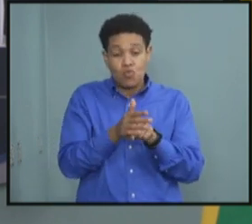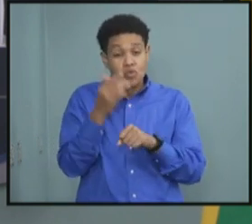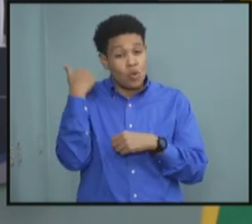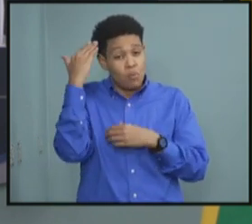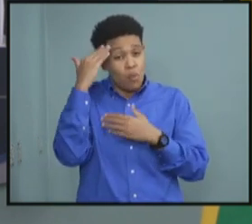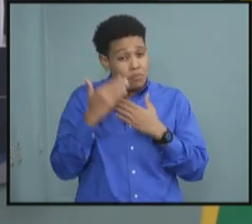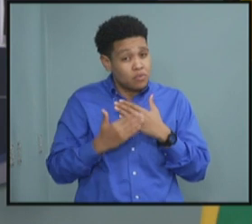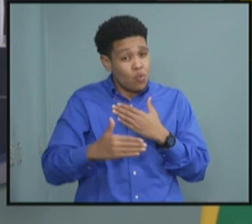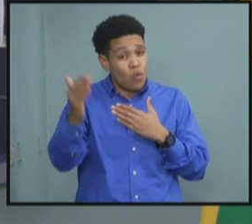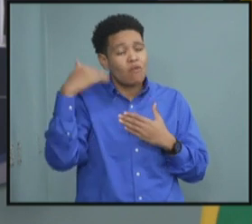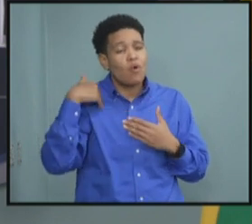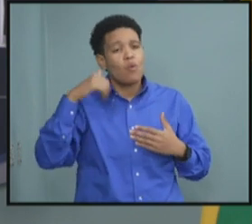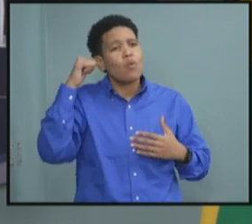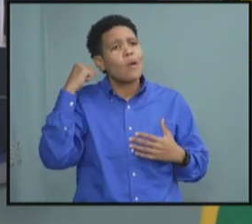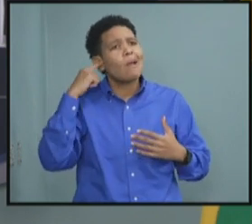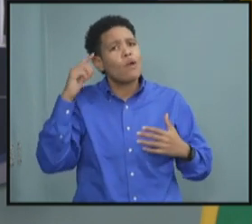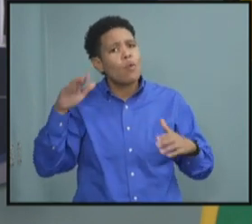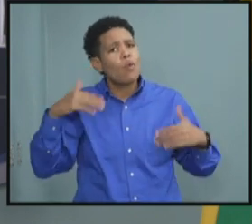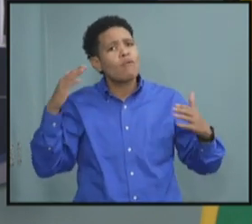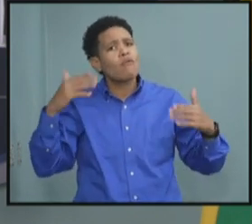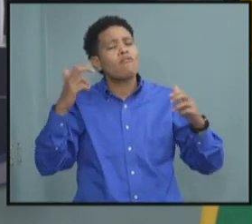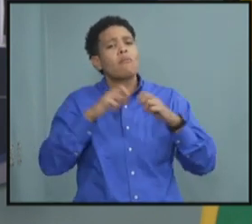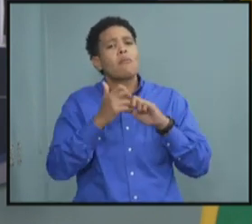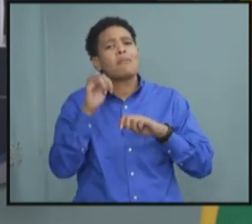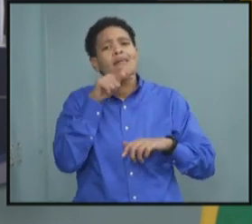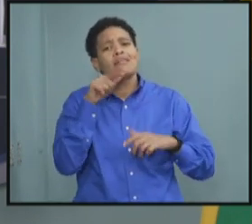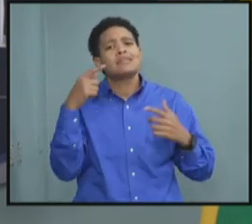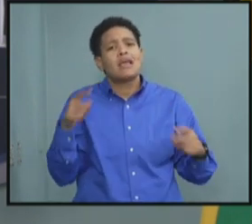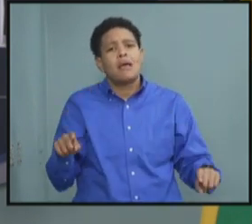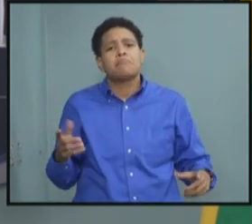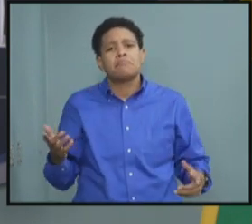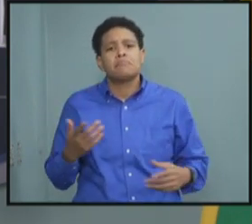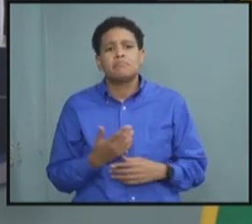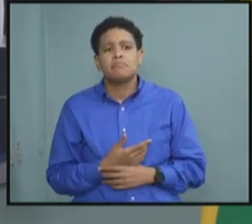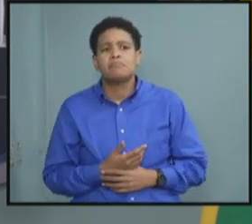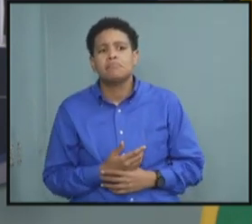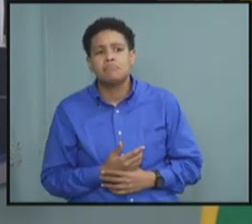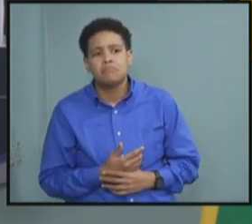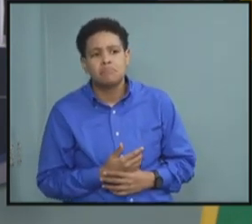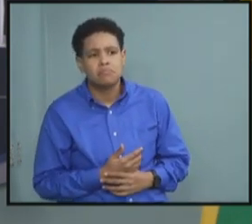be hearing of a recurrence of a problem like this.